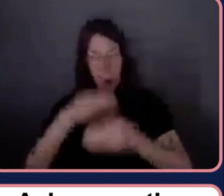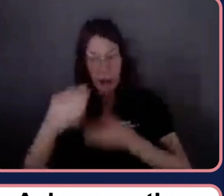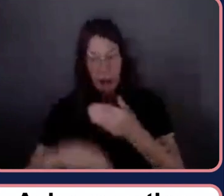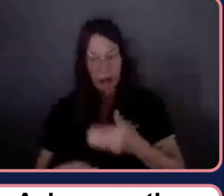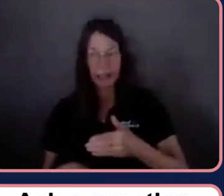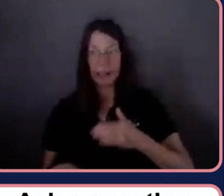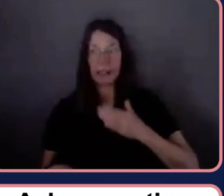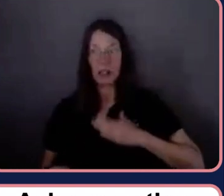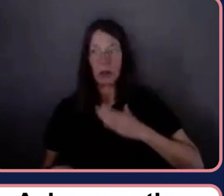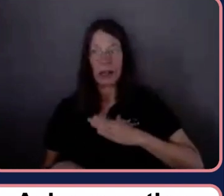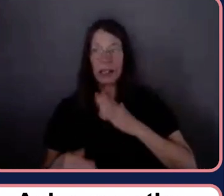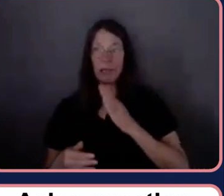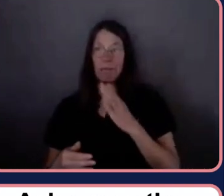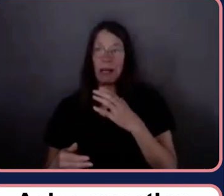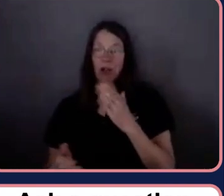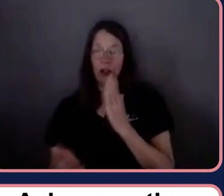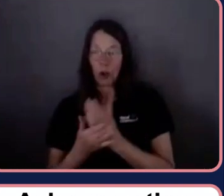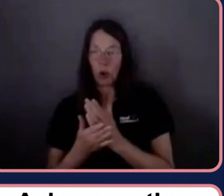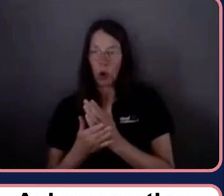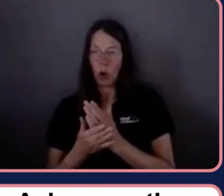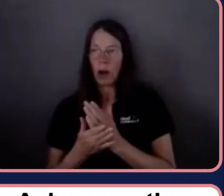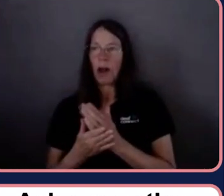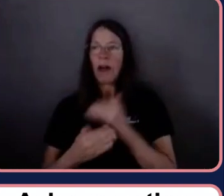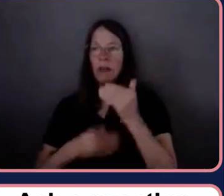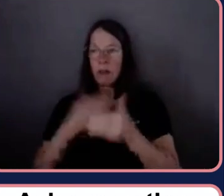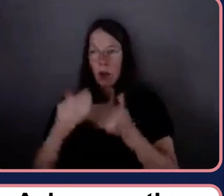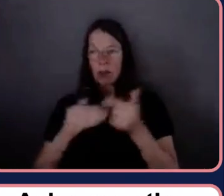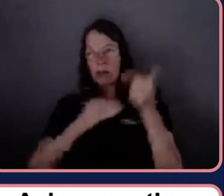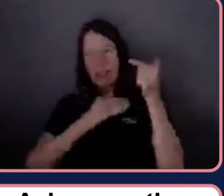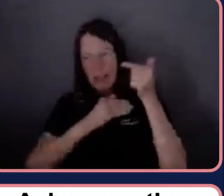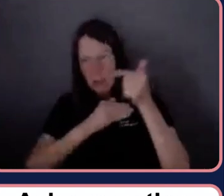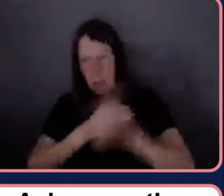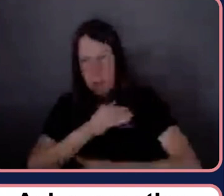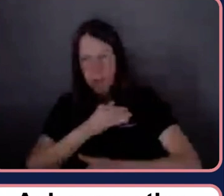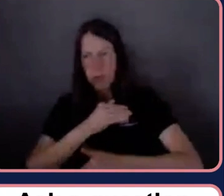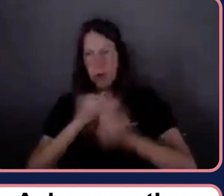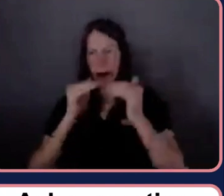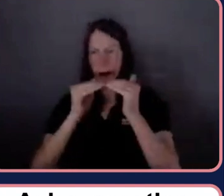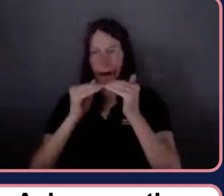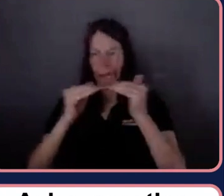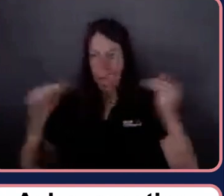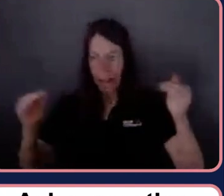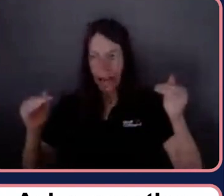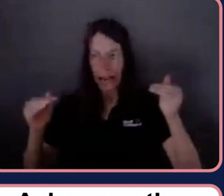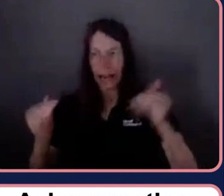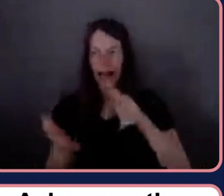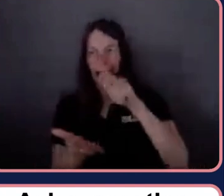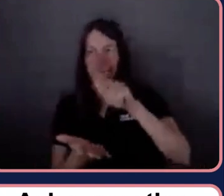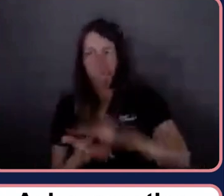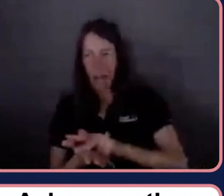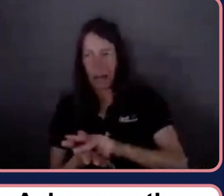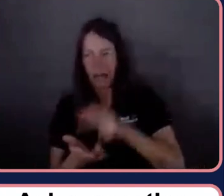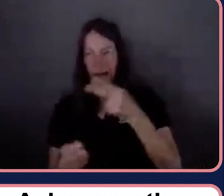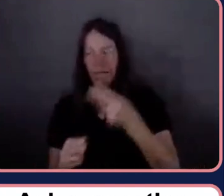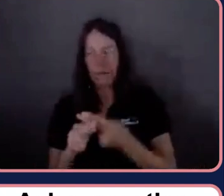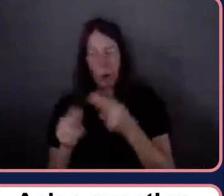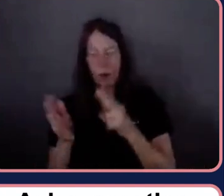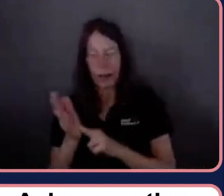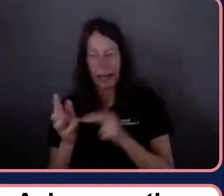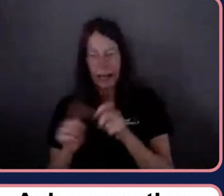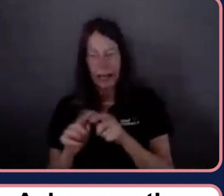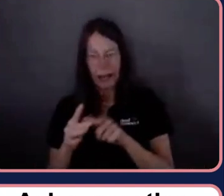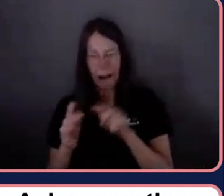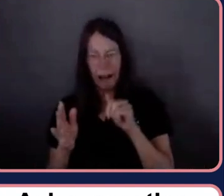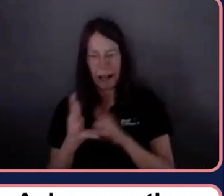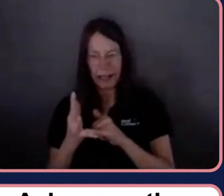fair and are valid for NDIS purposes, and that the assessors have enough time